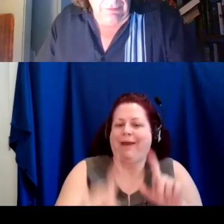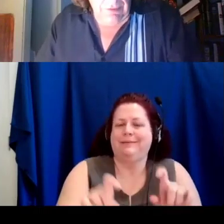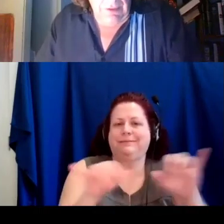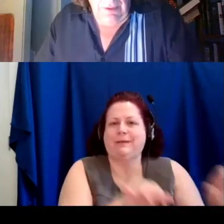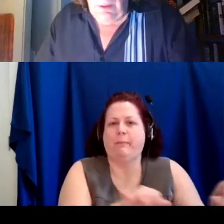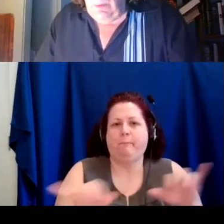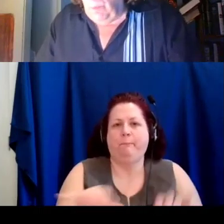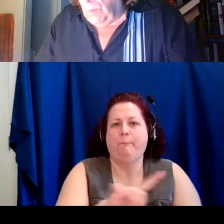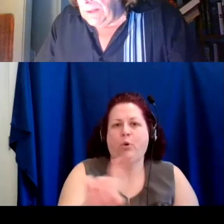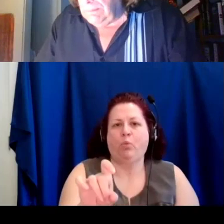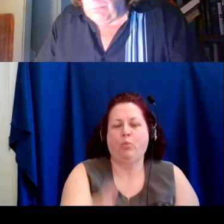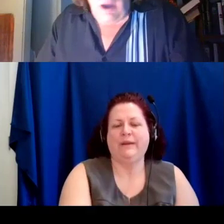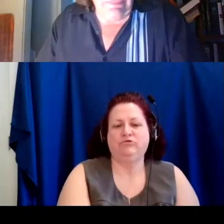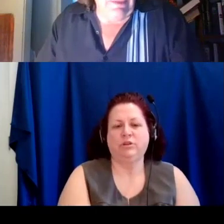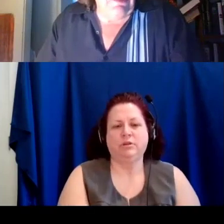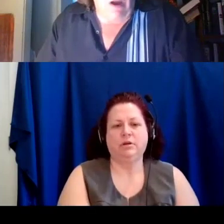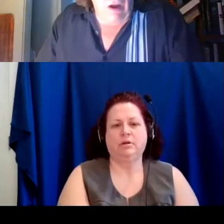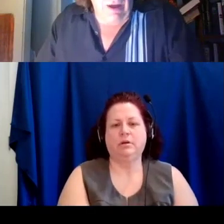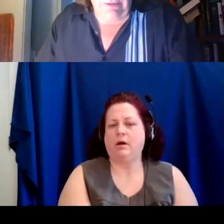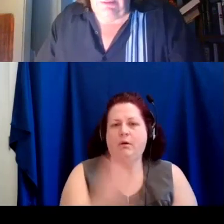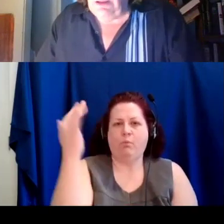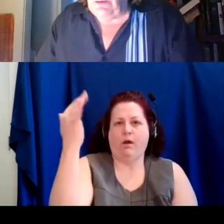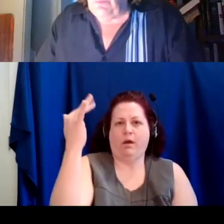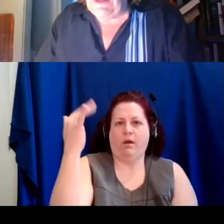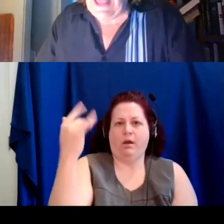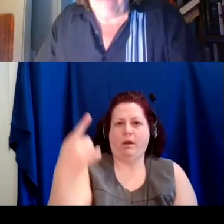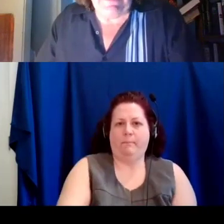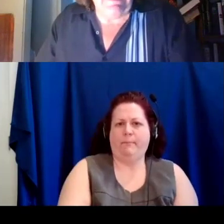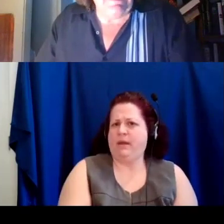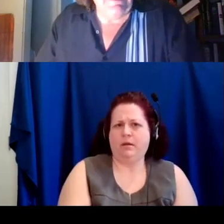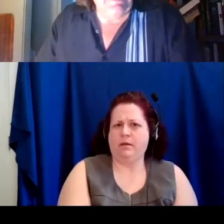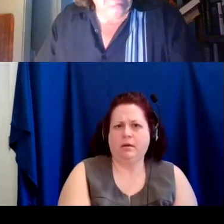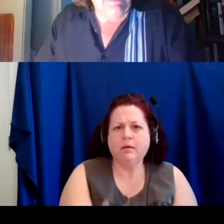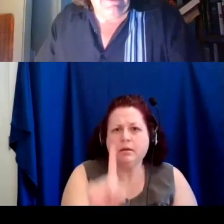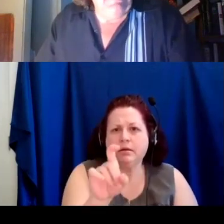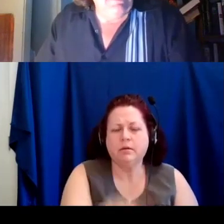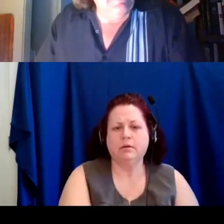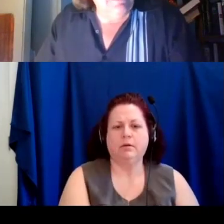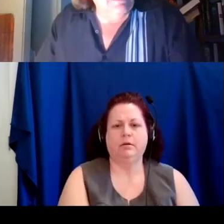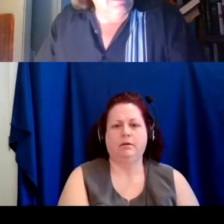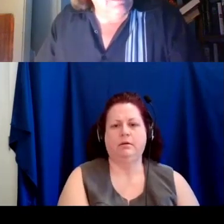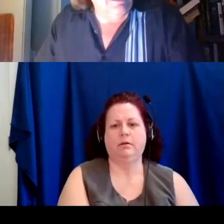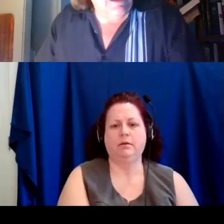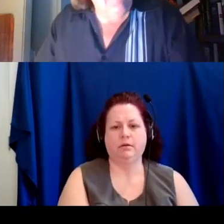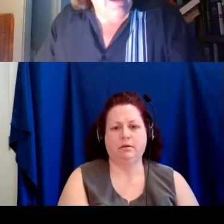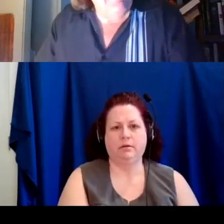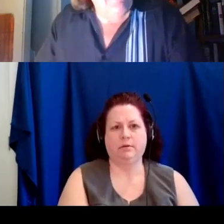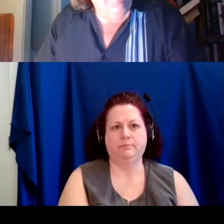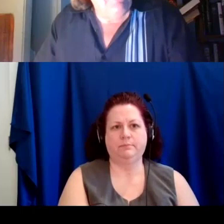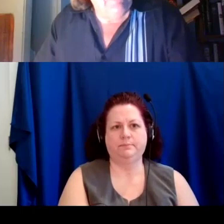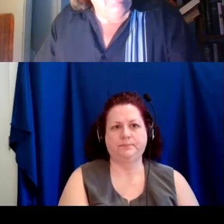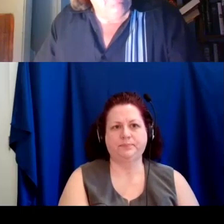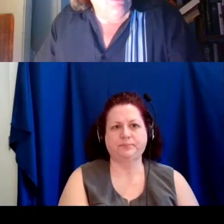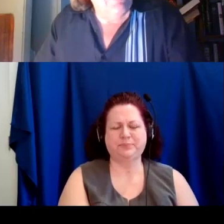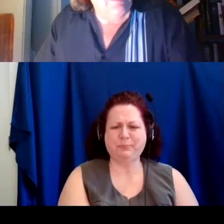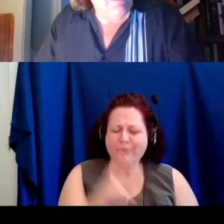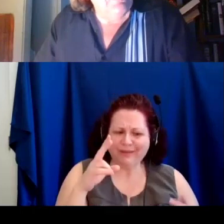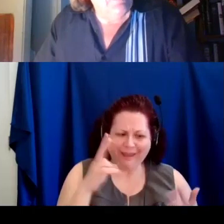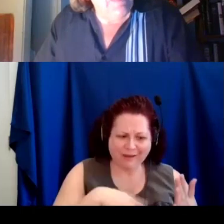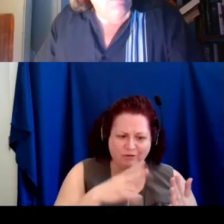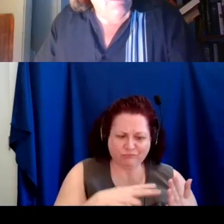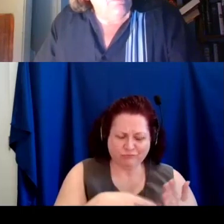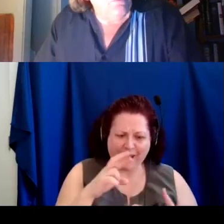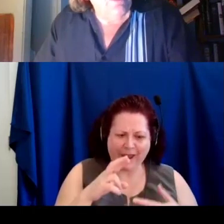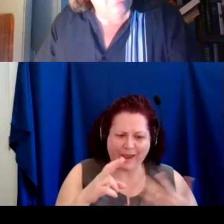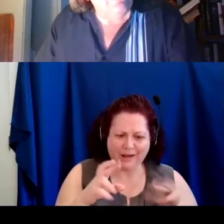questions. What brought this on? What happened? I mean, I've read reports. I mean,